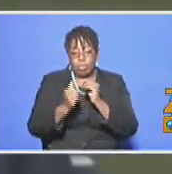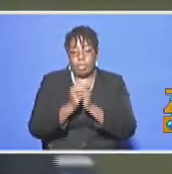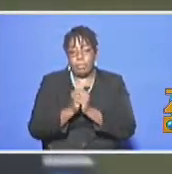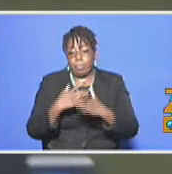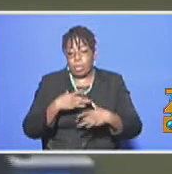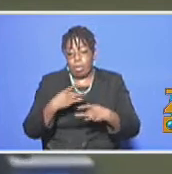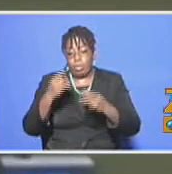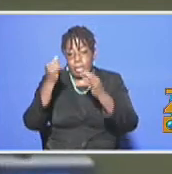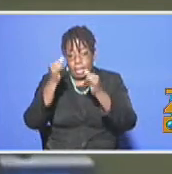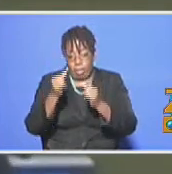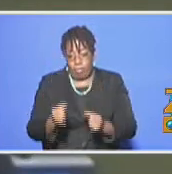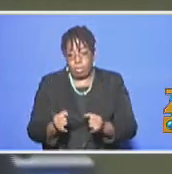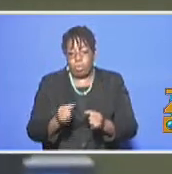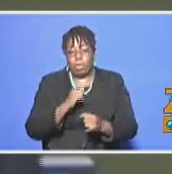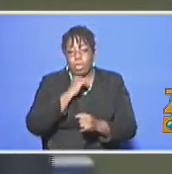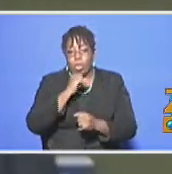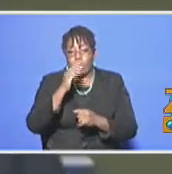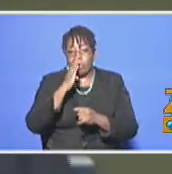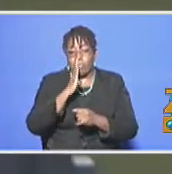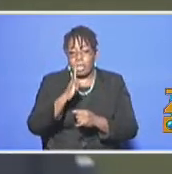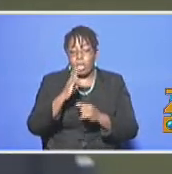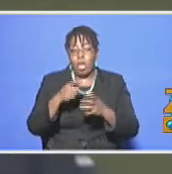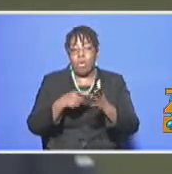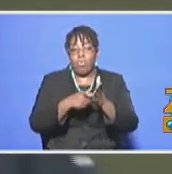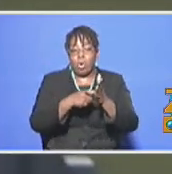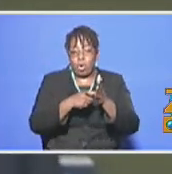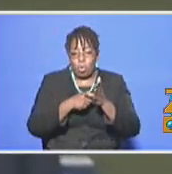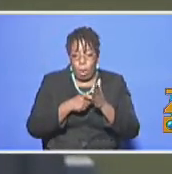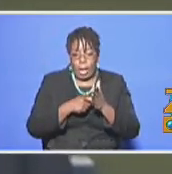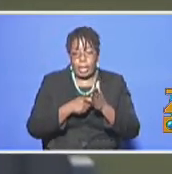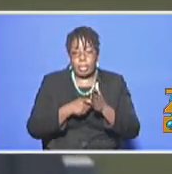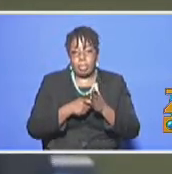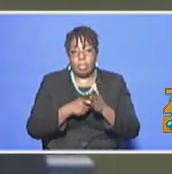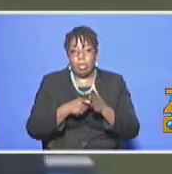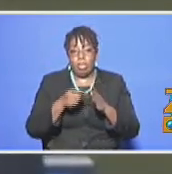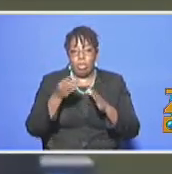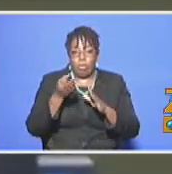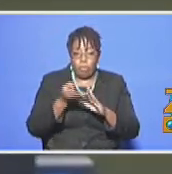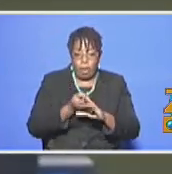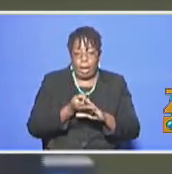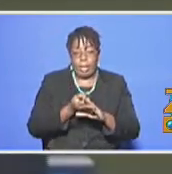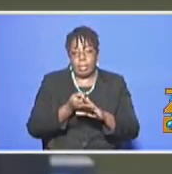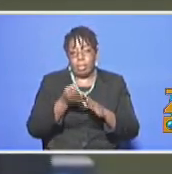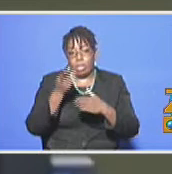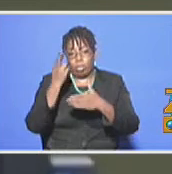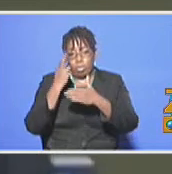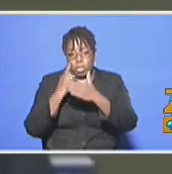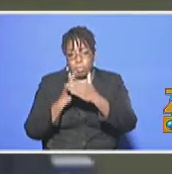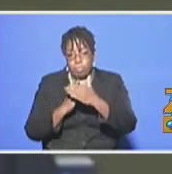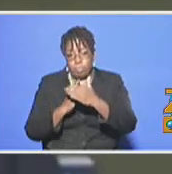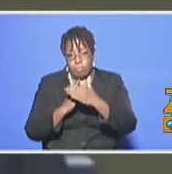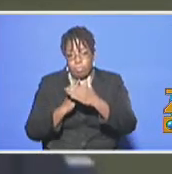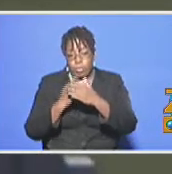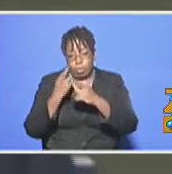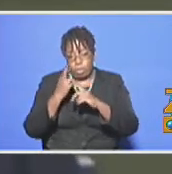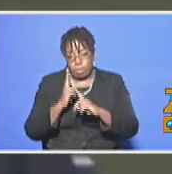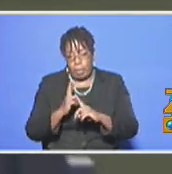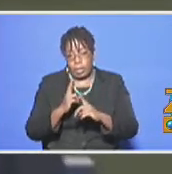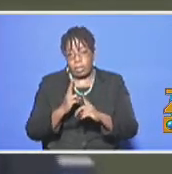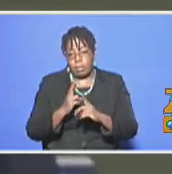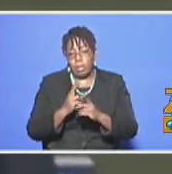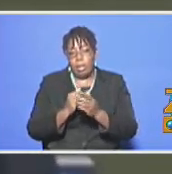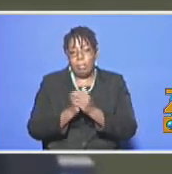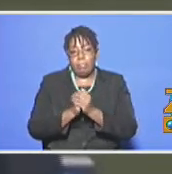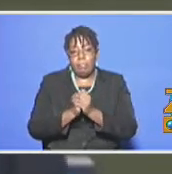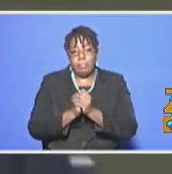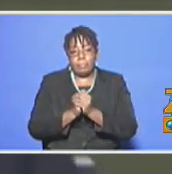individuals will not be required to file the typical prospectus with the Commission, as would